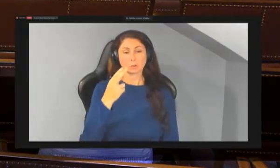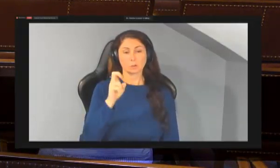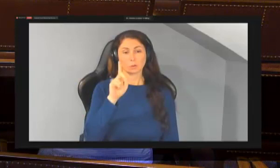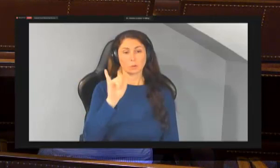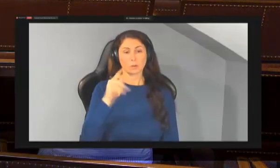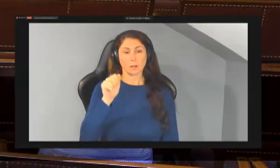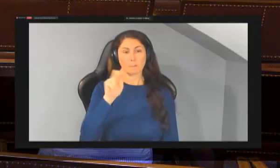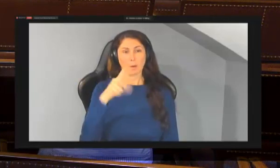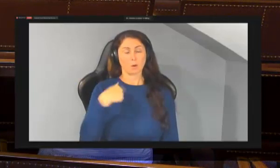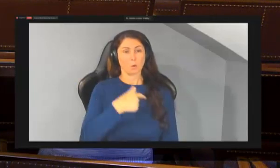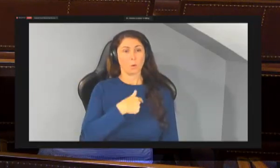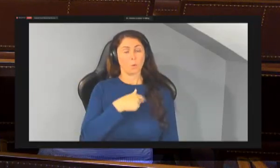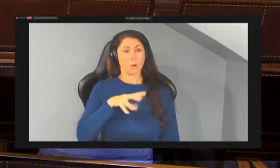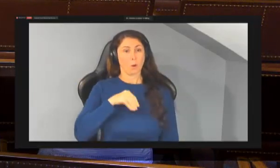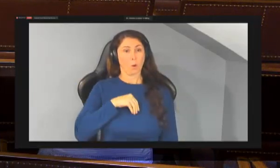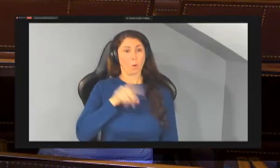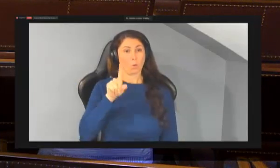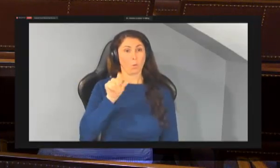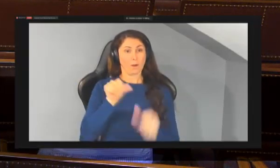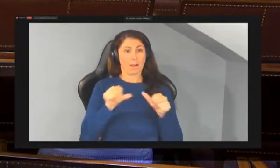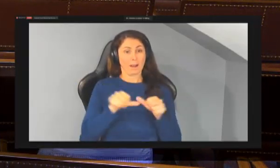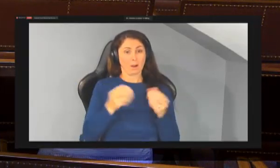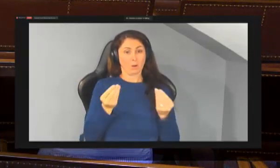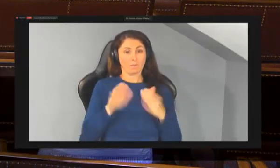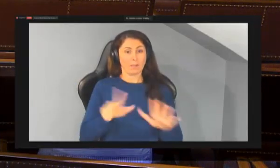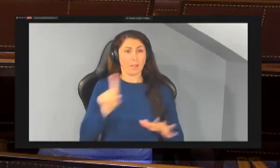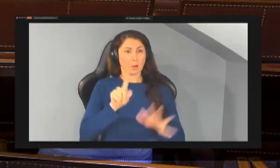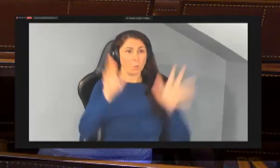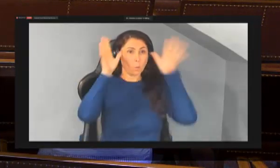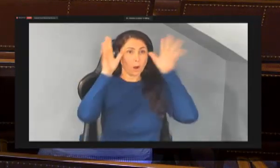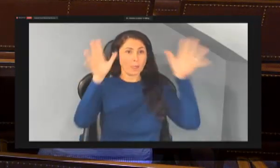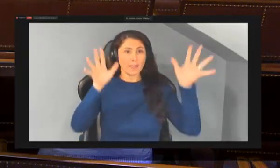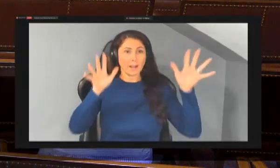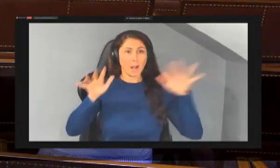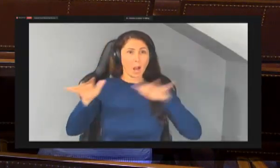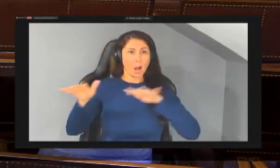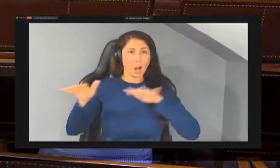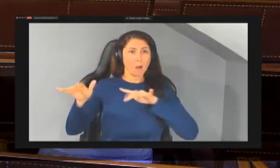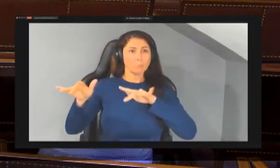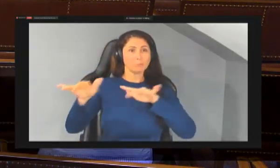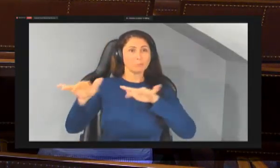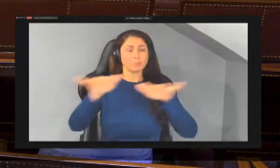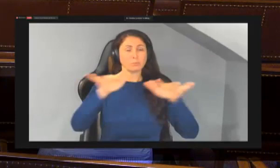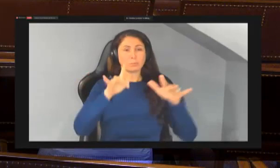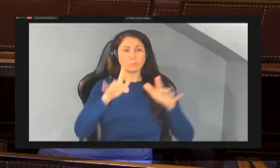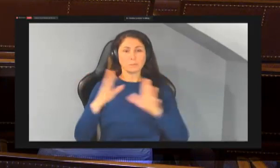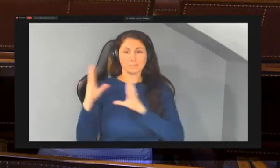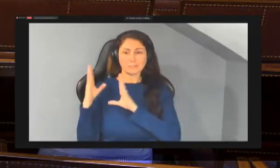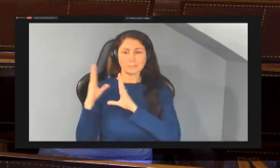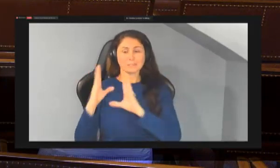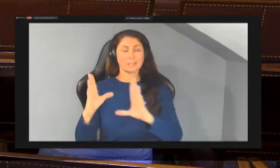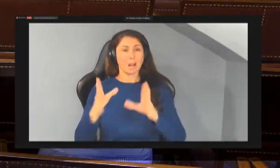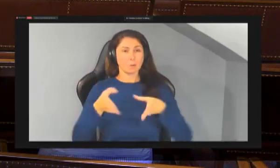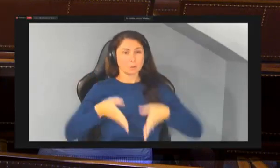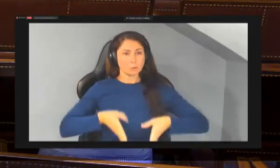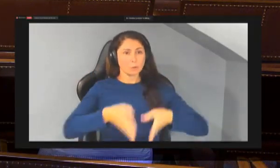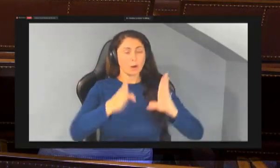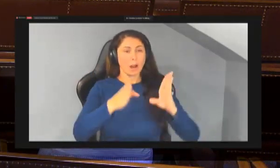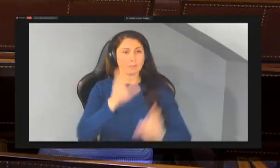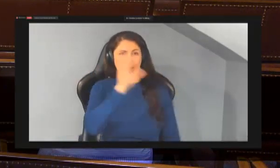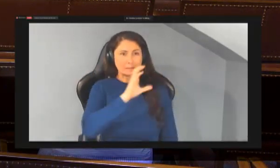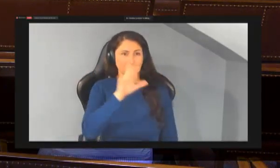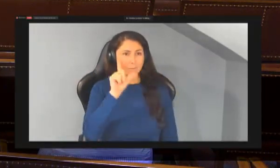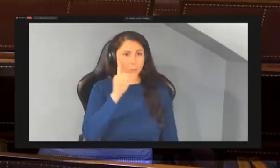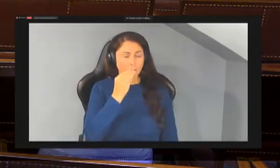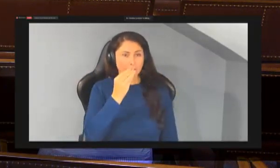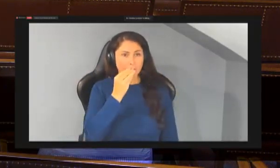is in Woodland Slope, and where deer roam freely down the streets, sidewalks, and driveways in search of food, spilling out from the parks